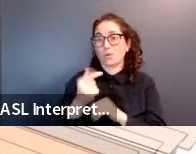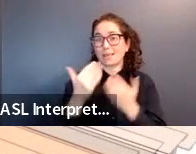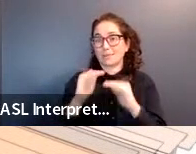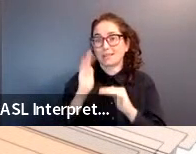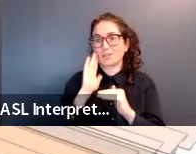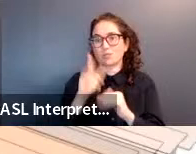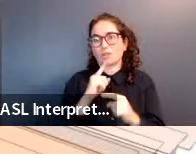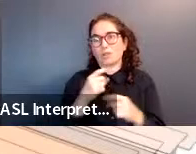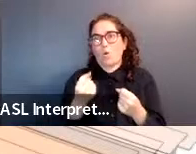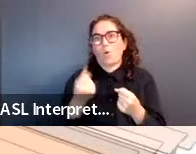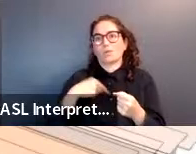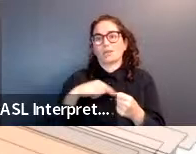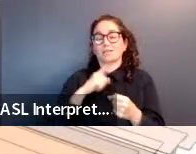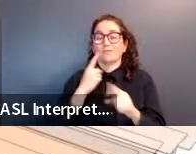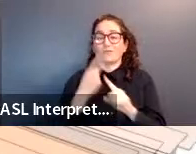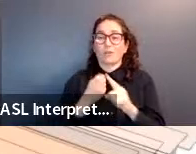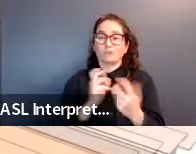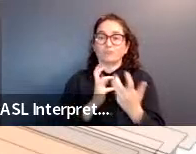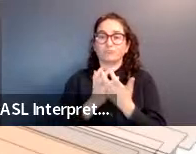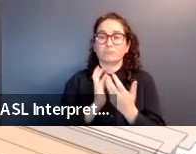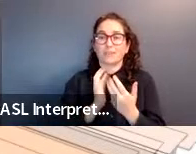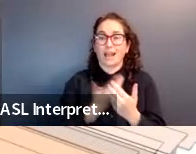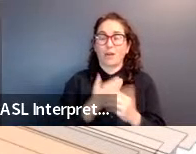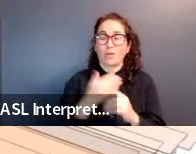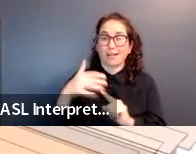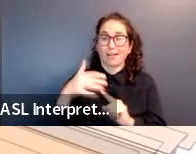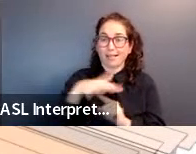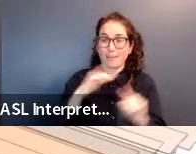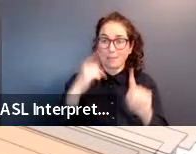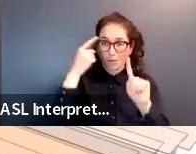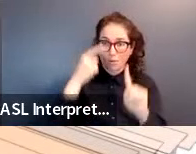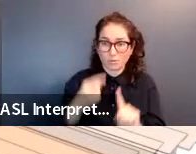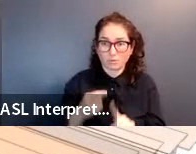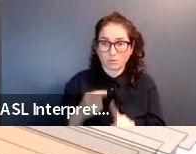back from meeting our climate goals. Next slide.